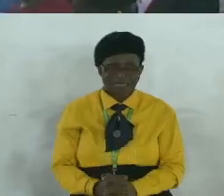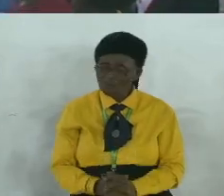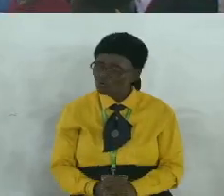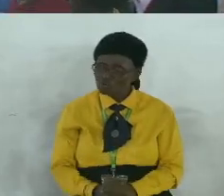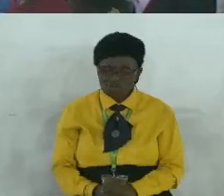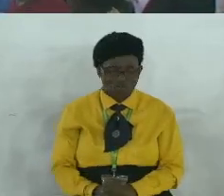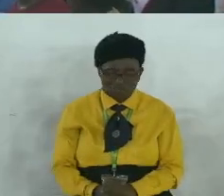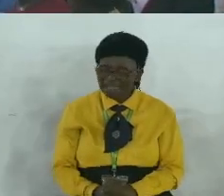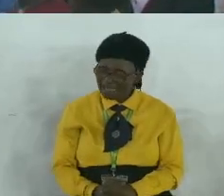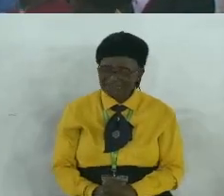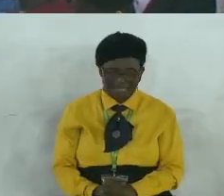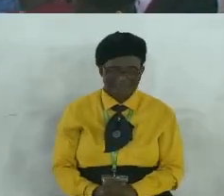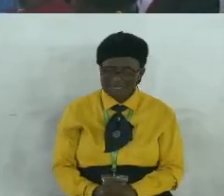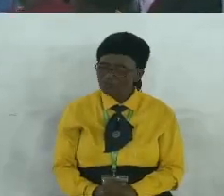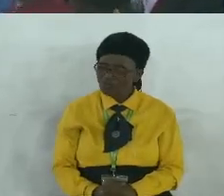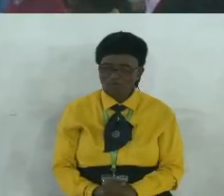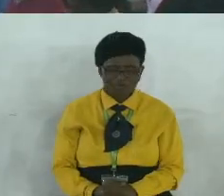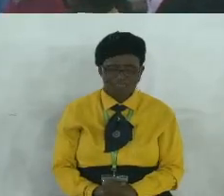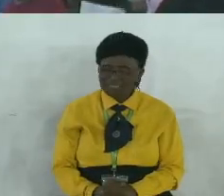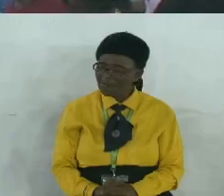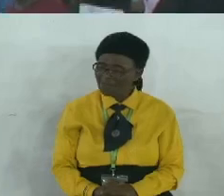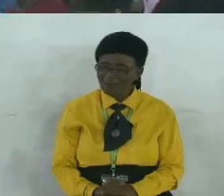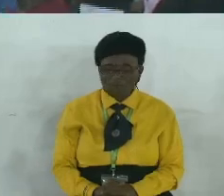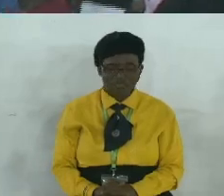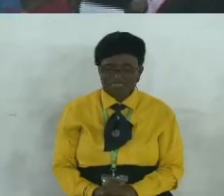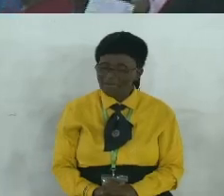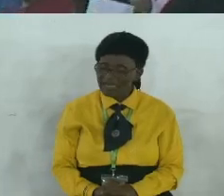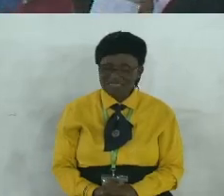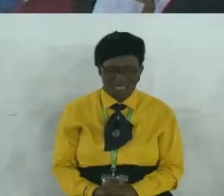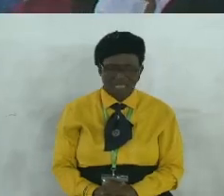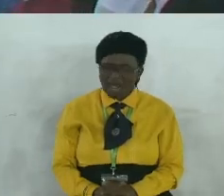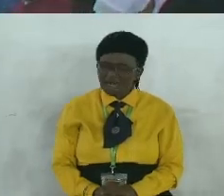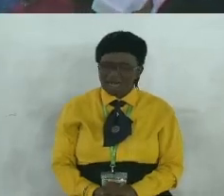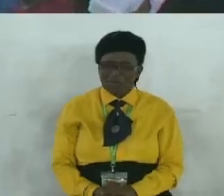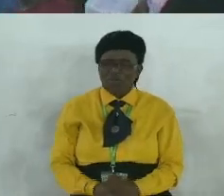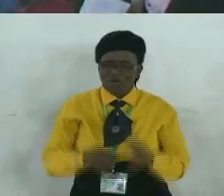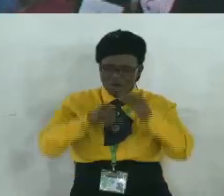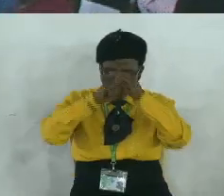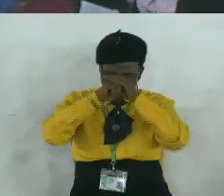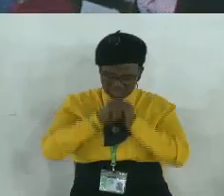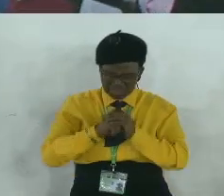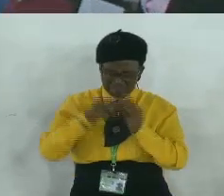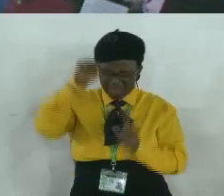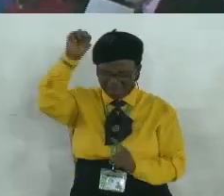keshe kente remoko runde ke mankashanta. I worship you, Daddy.